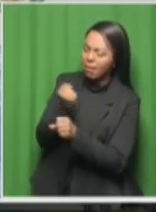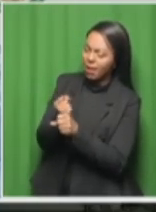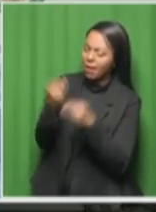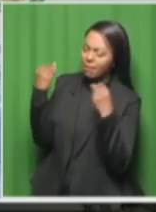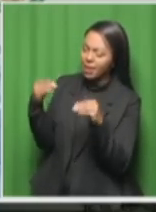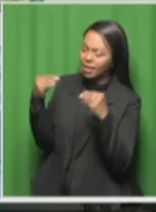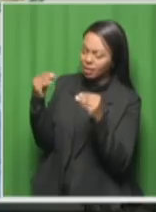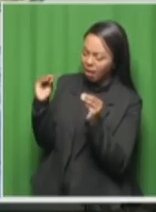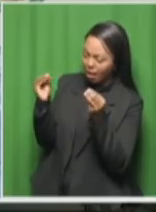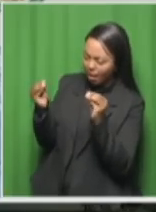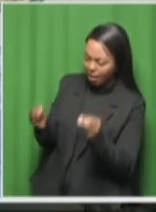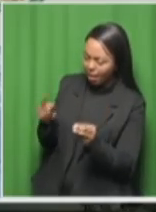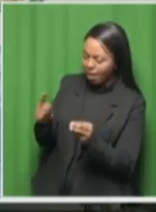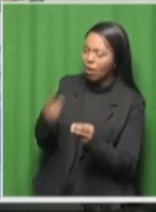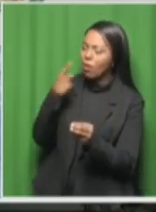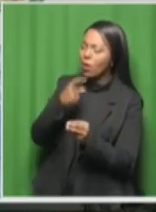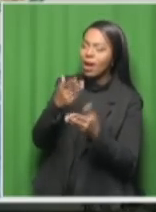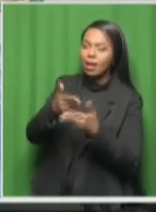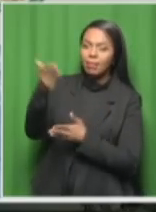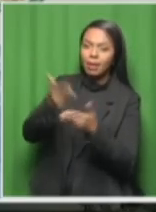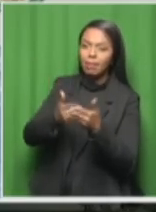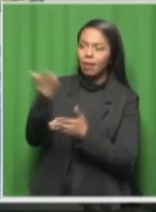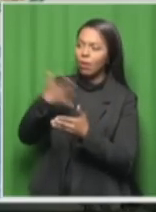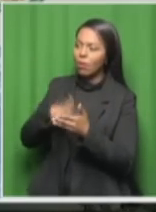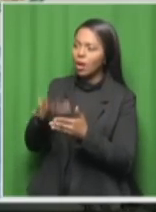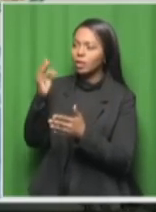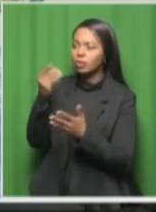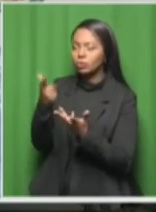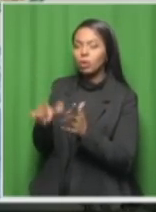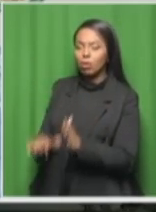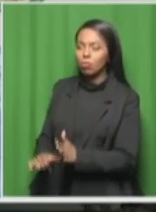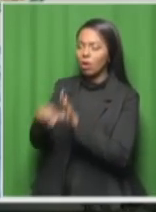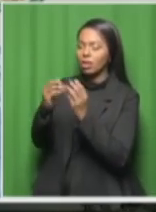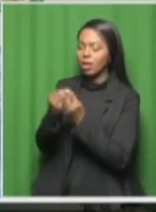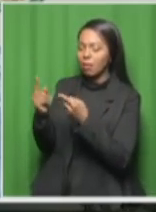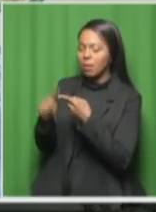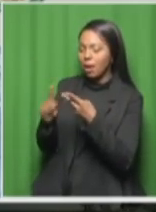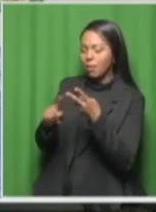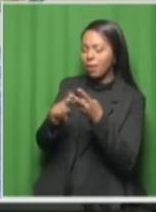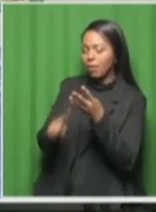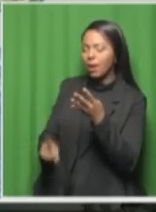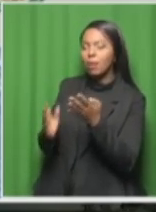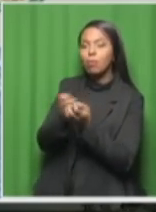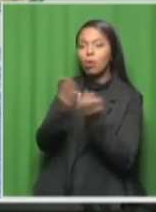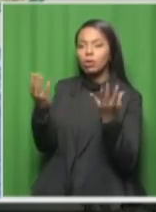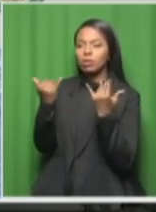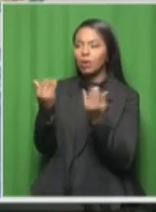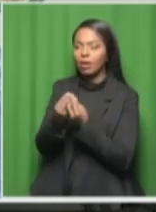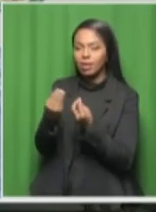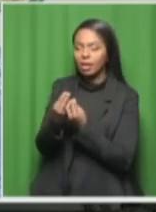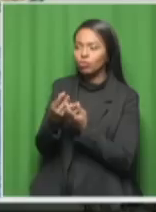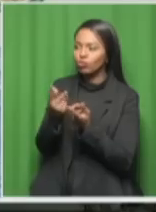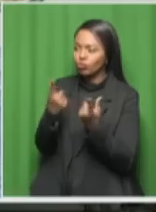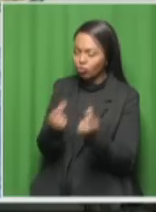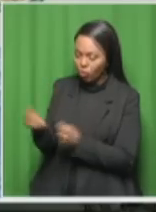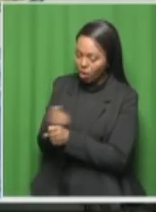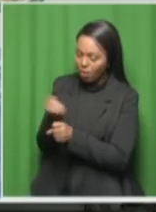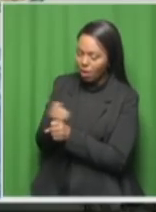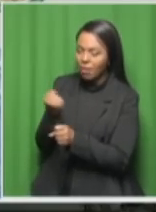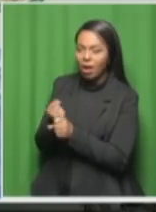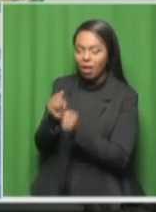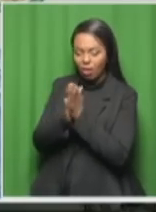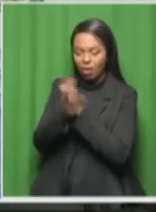the paralysis within the Department of Home Affairs was closely scrutinized. And this involved brutal